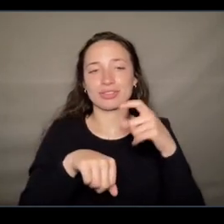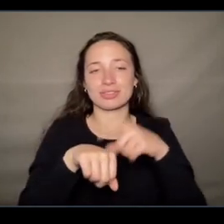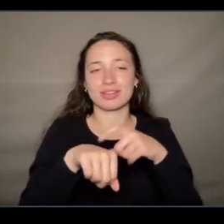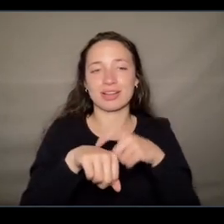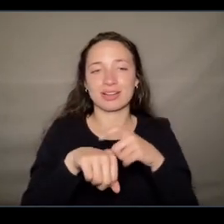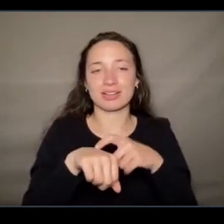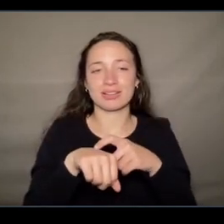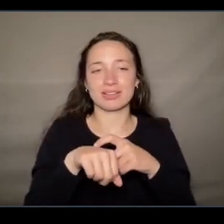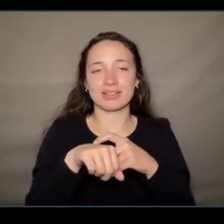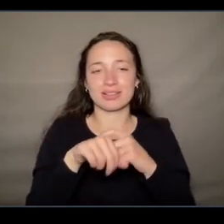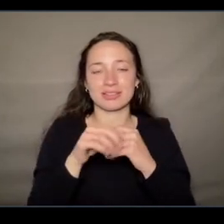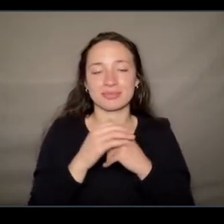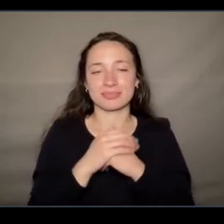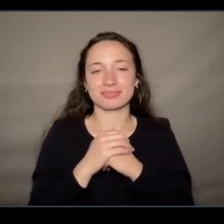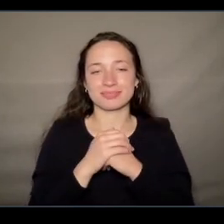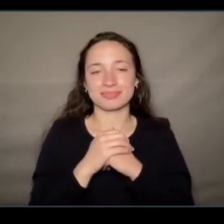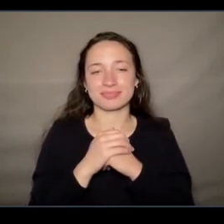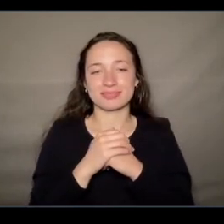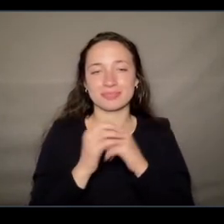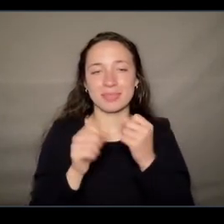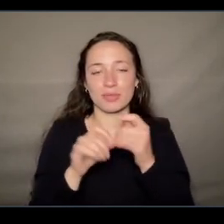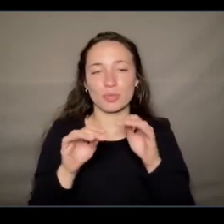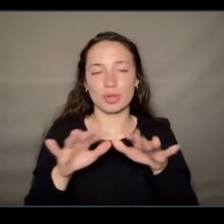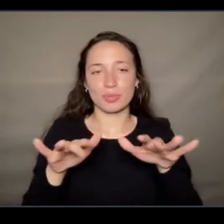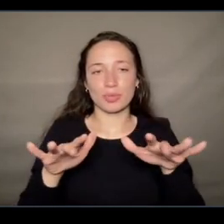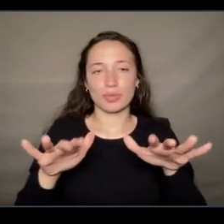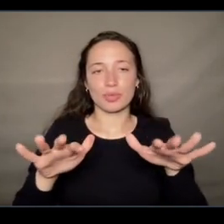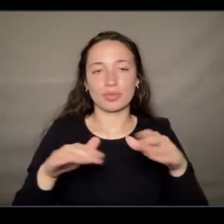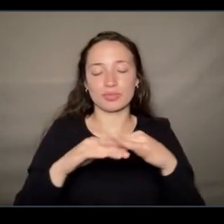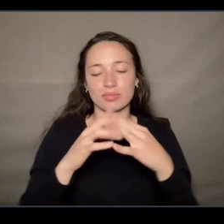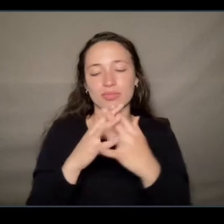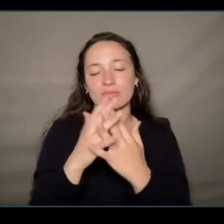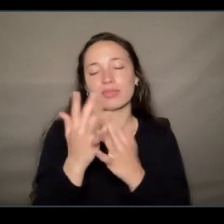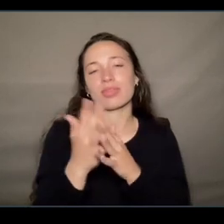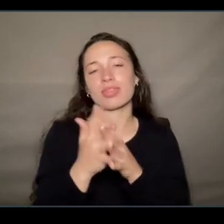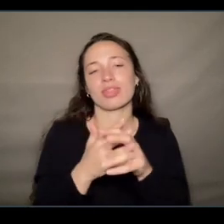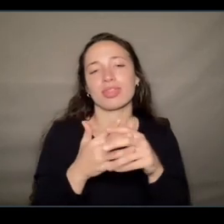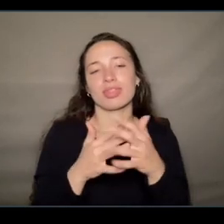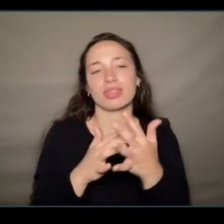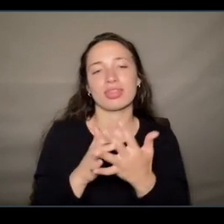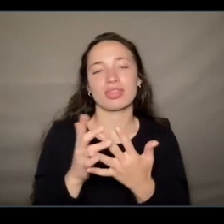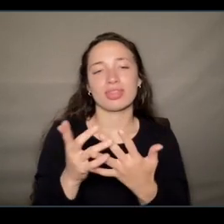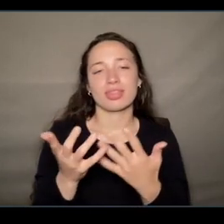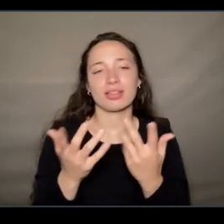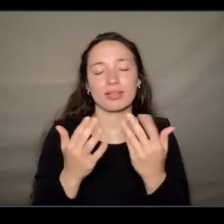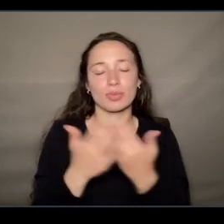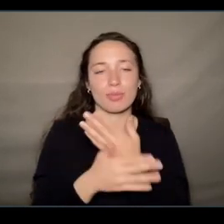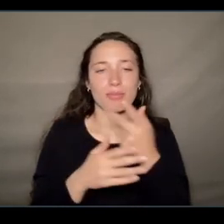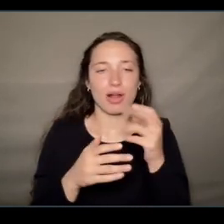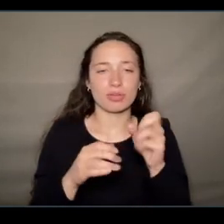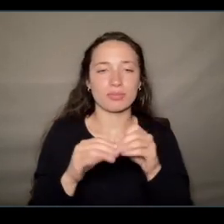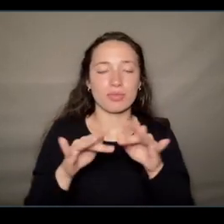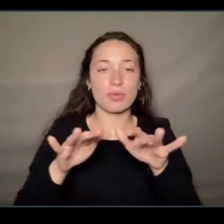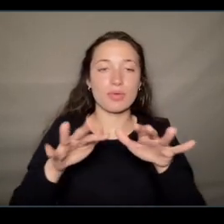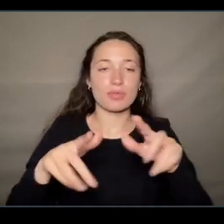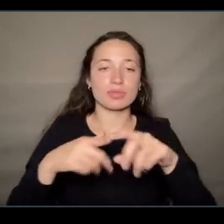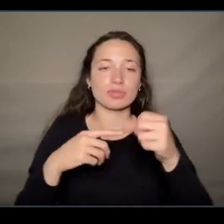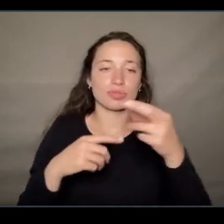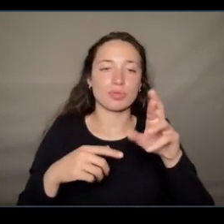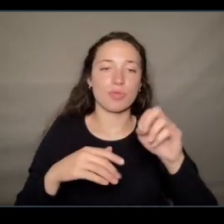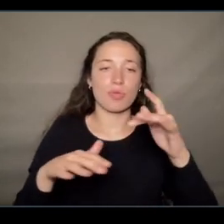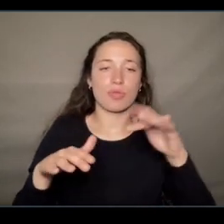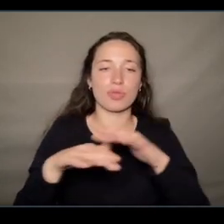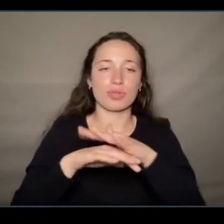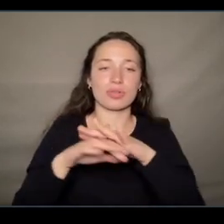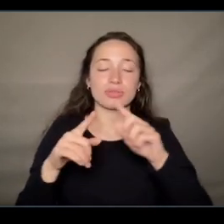we could touch time, make it ripple, trailing our fingers, new patterns flowed out to